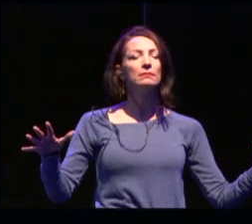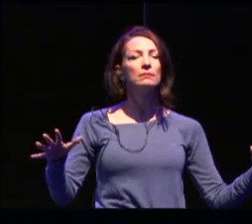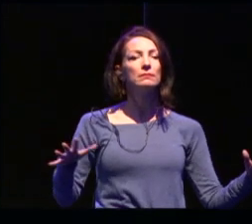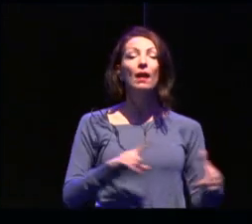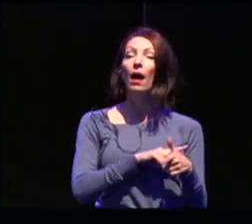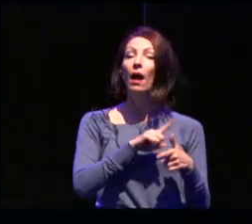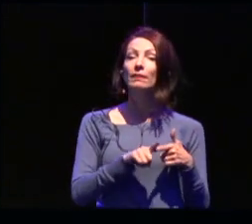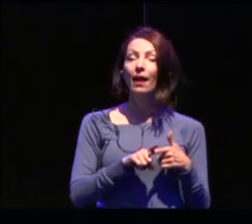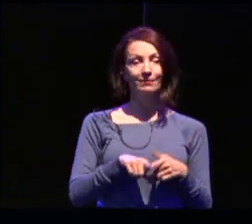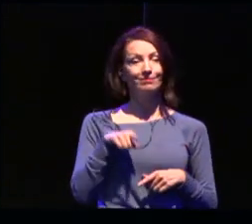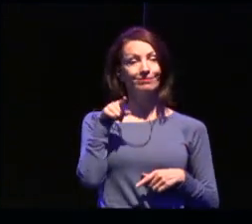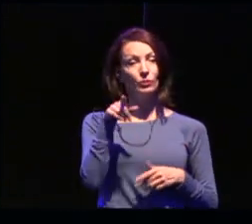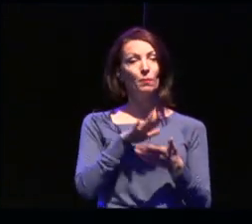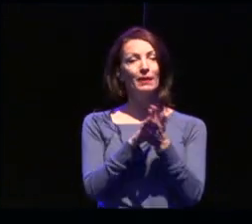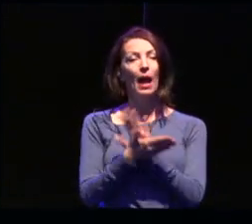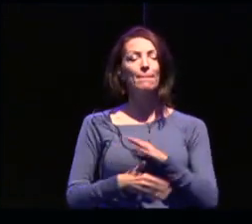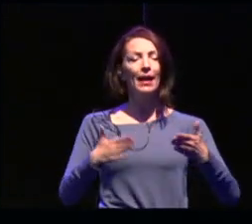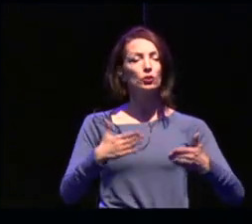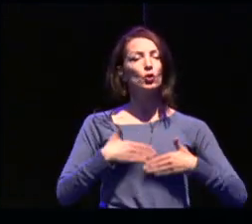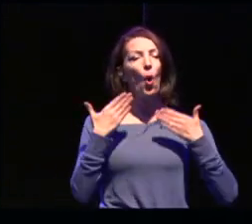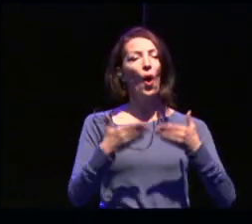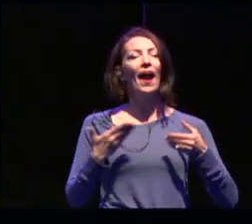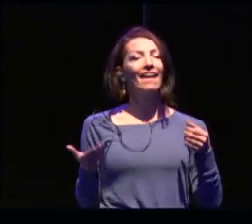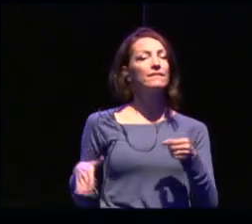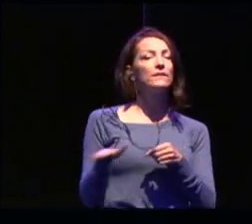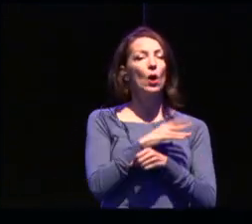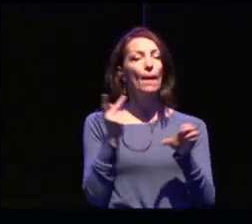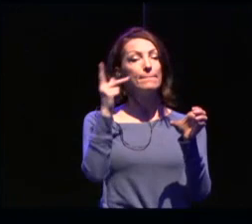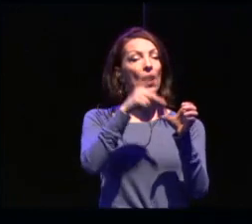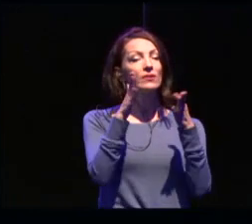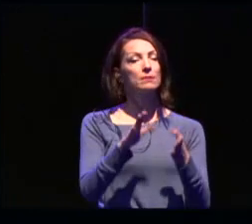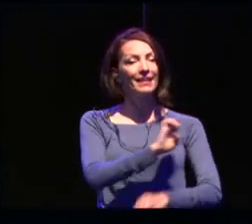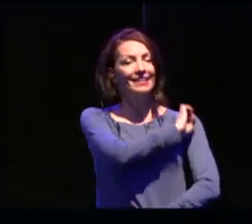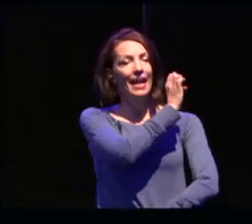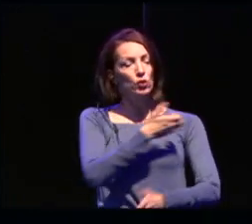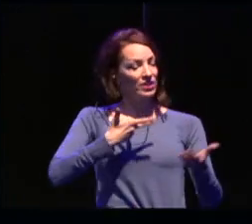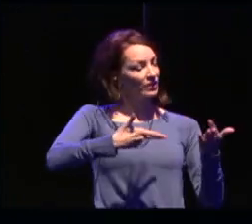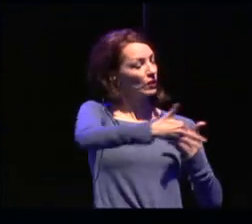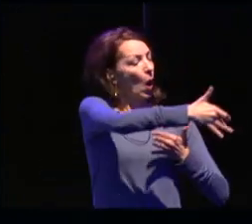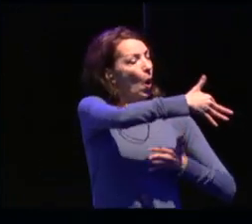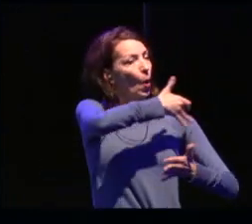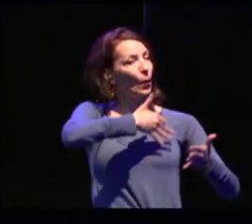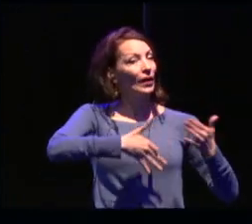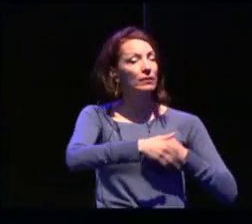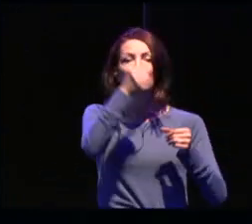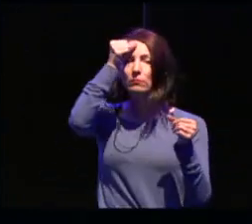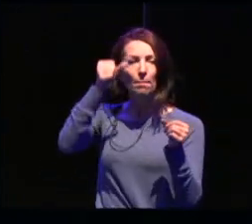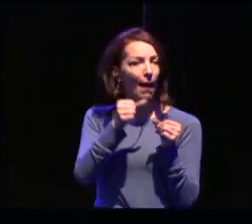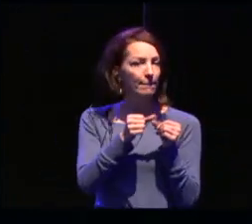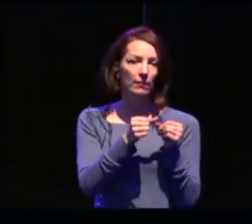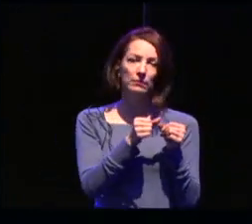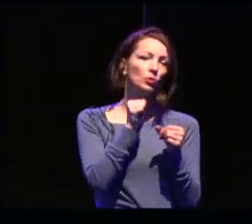And then you'll be a joyful participant in the energy that's flowing. Remember,